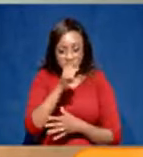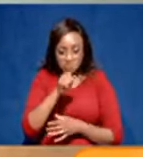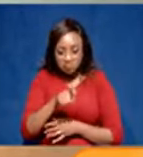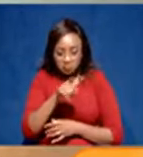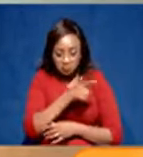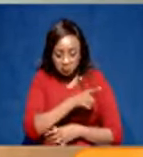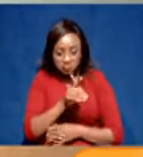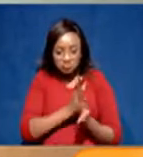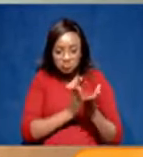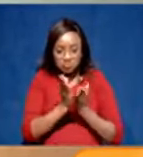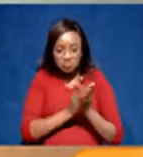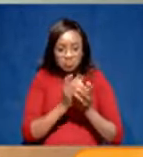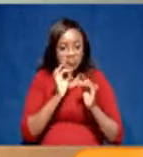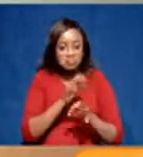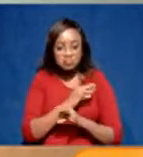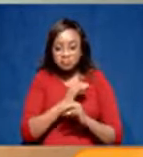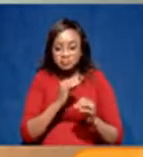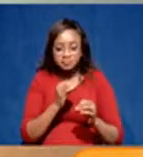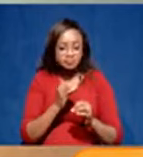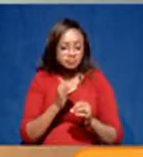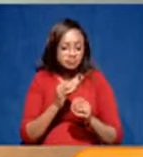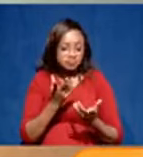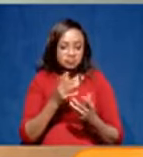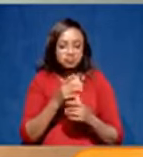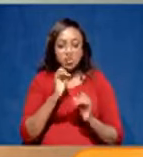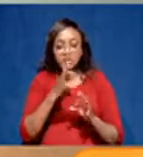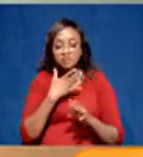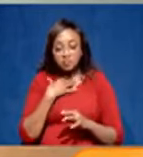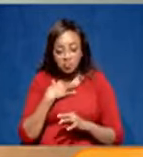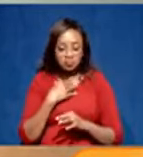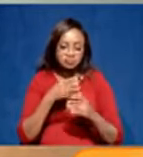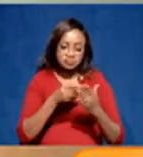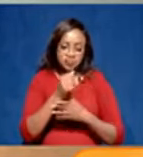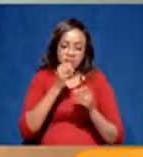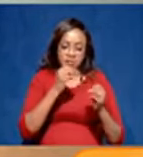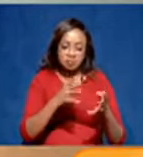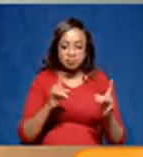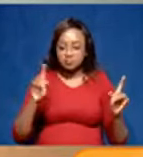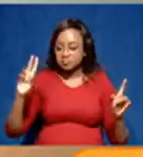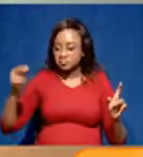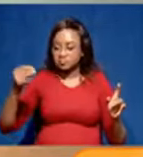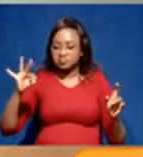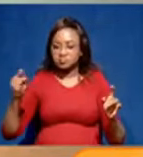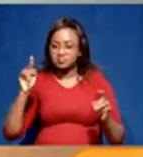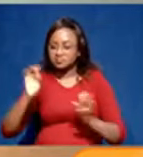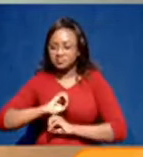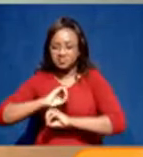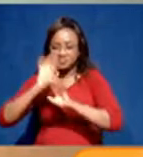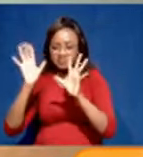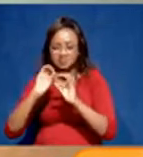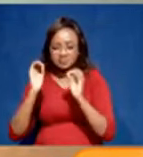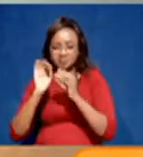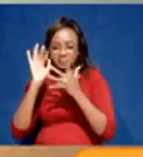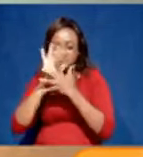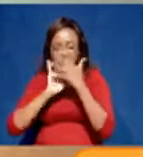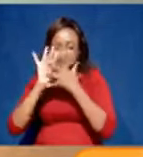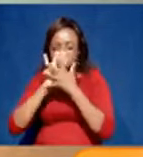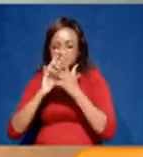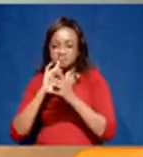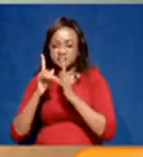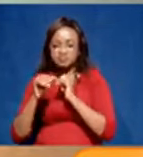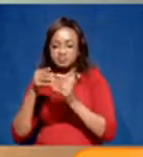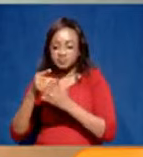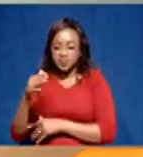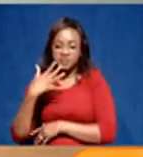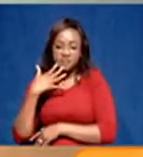rate? Fourth issue is that NHIF was opaque. Opaque in what nature? That you are told, pay 500